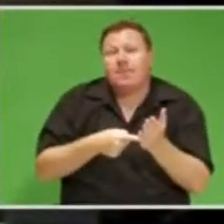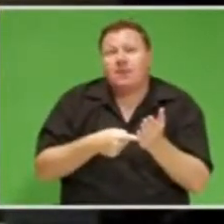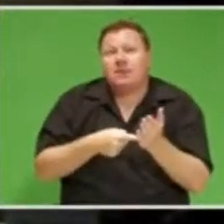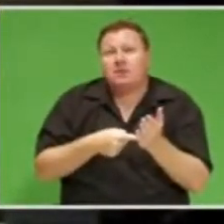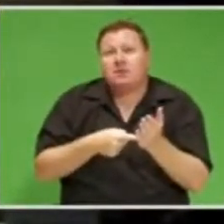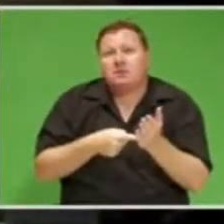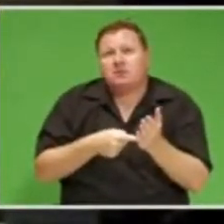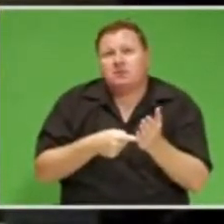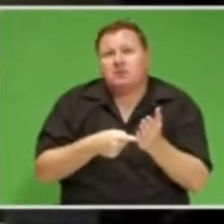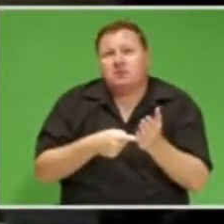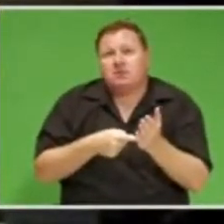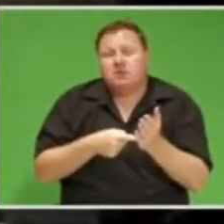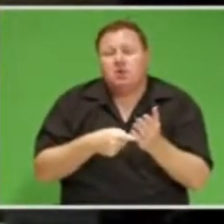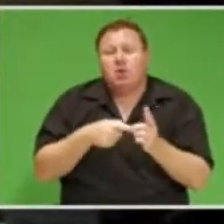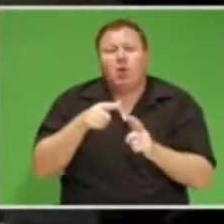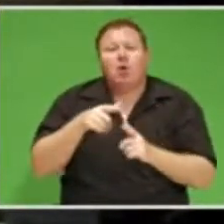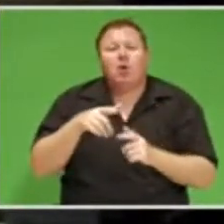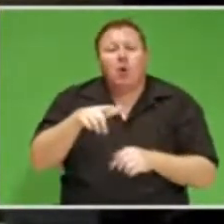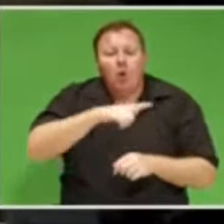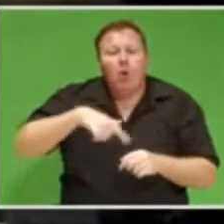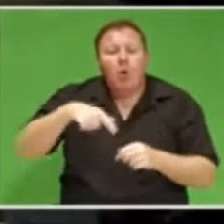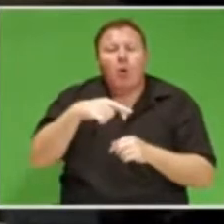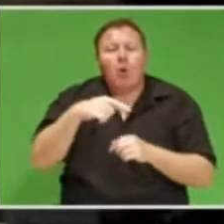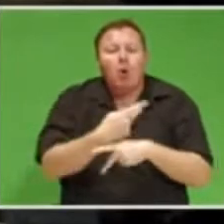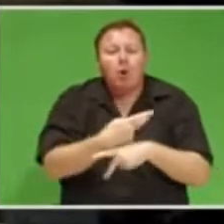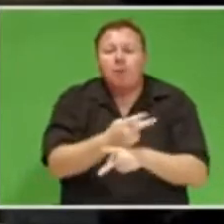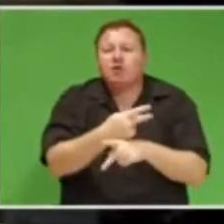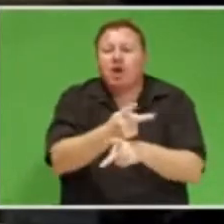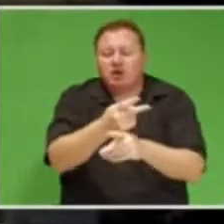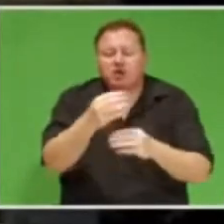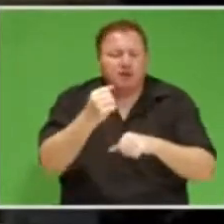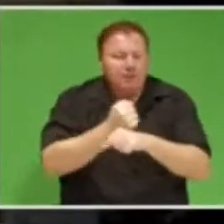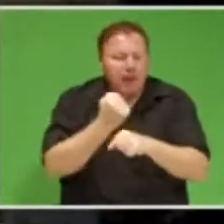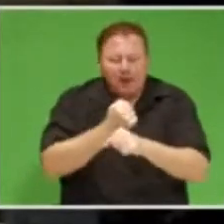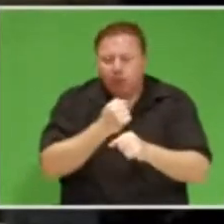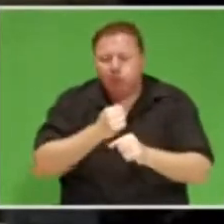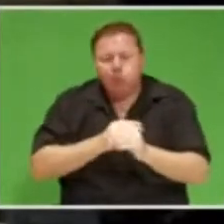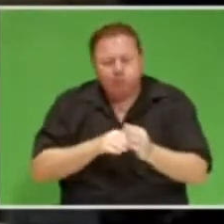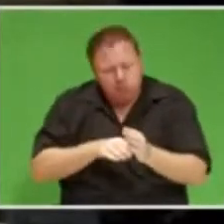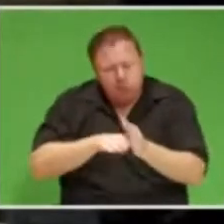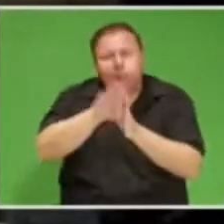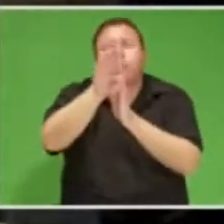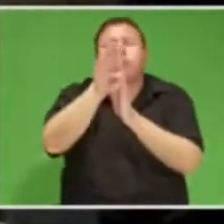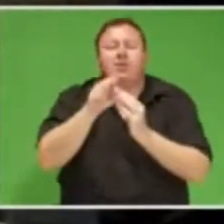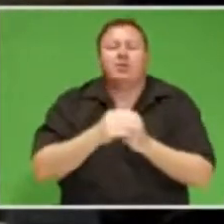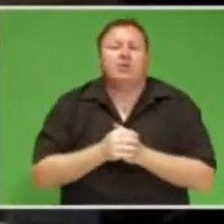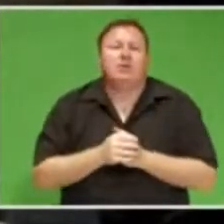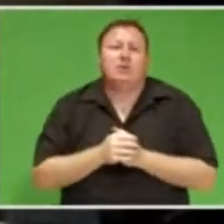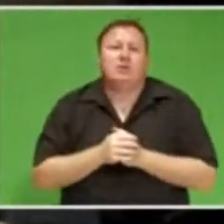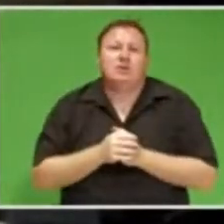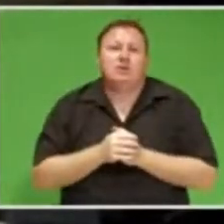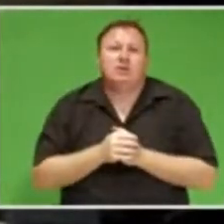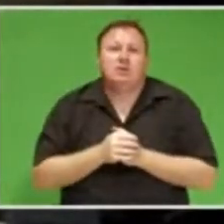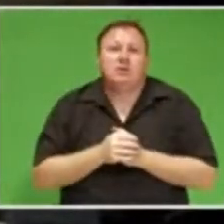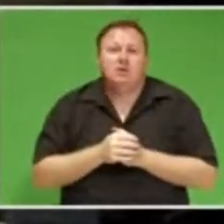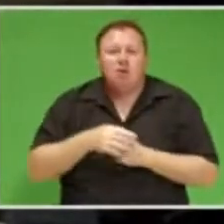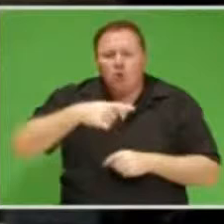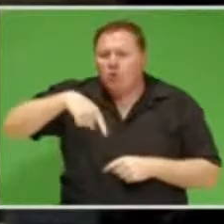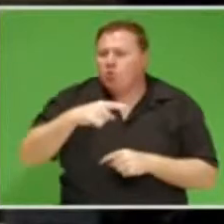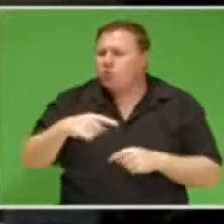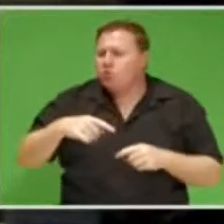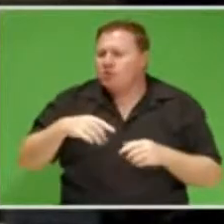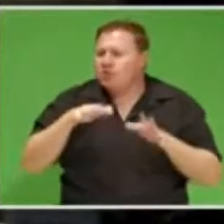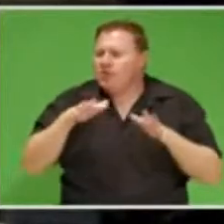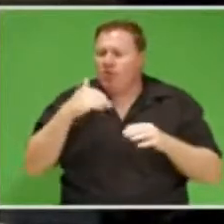increase in local production. These investments have encouraged our efforts to buy local. Last year,